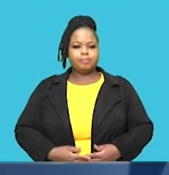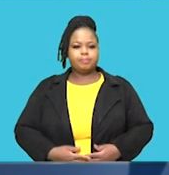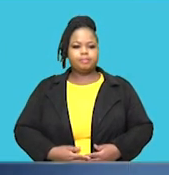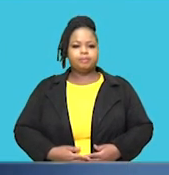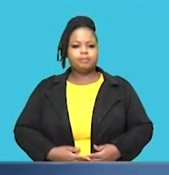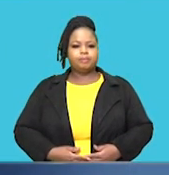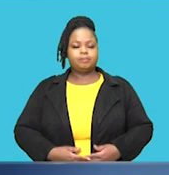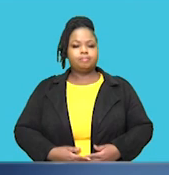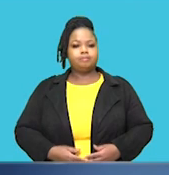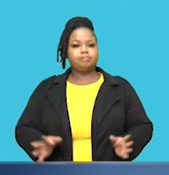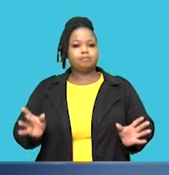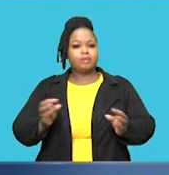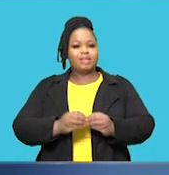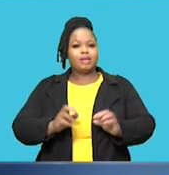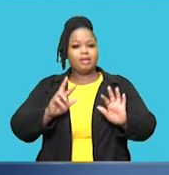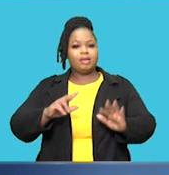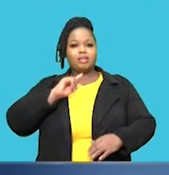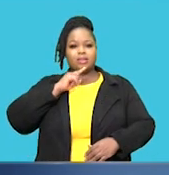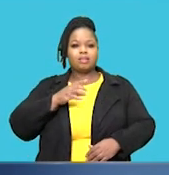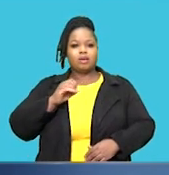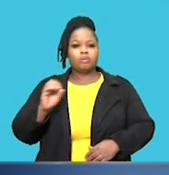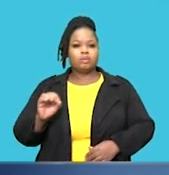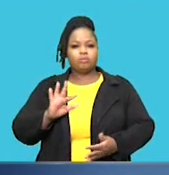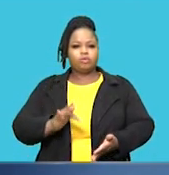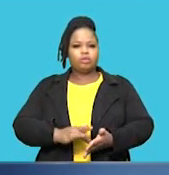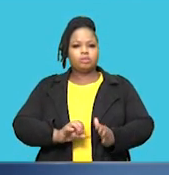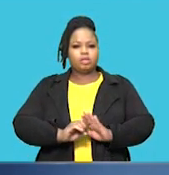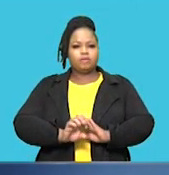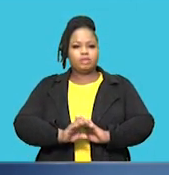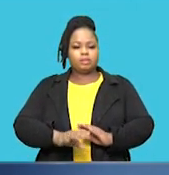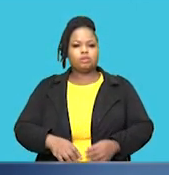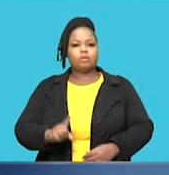Of the 8,000 posts that we've advertised,